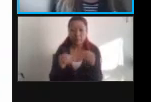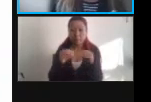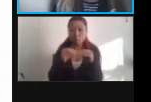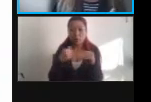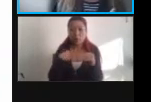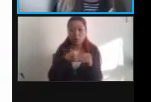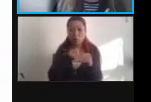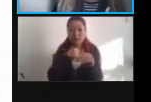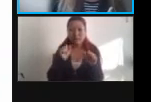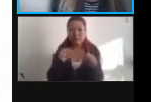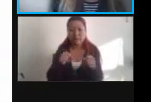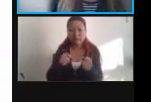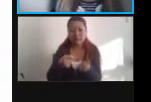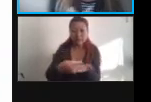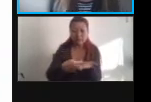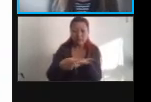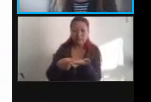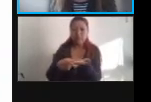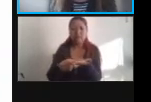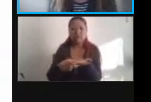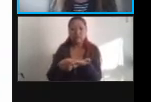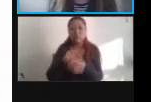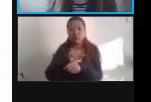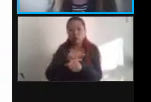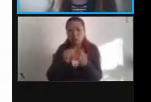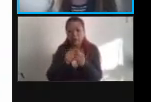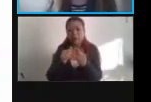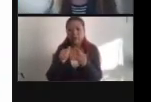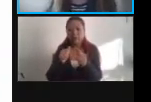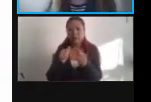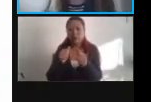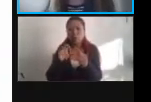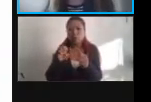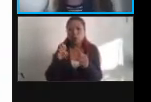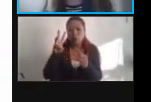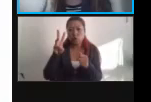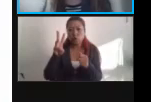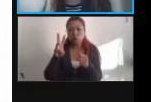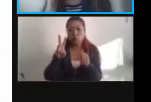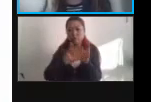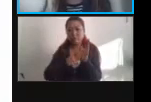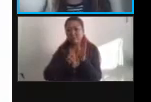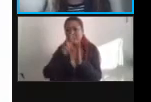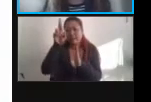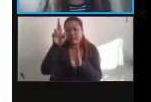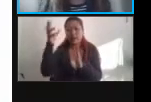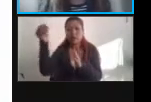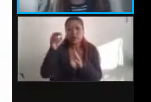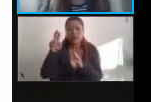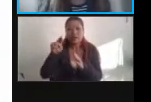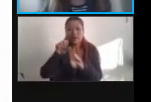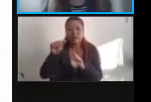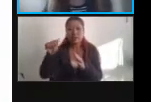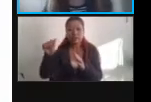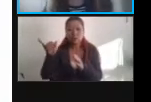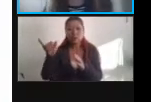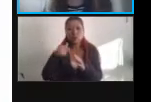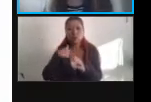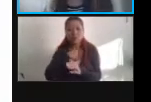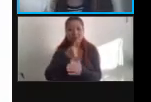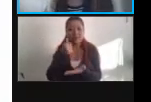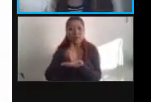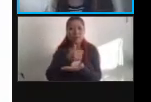flying outside of even NASA, the more that we can help more effectively mitigate risk. So